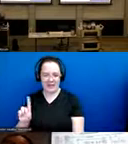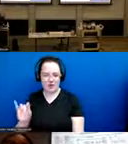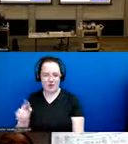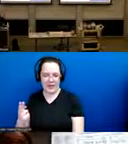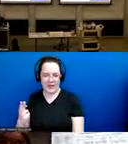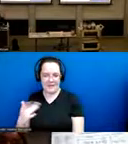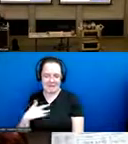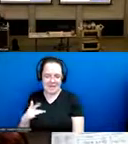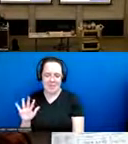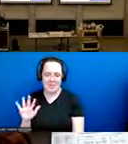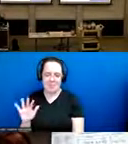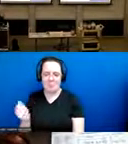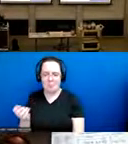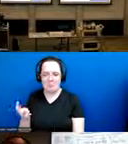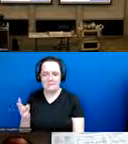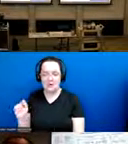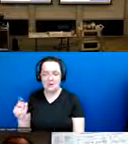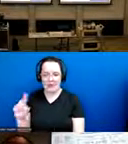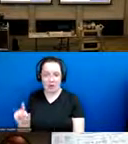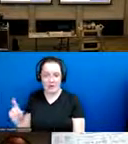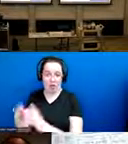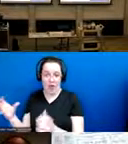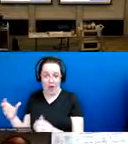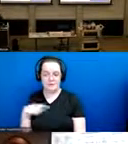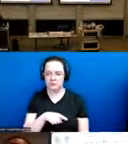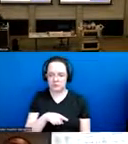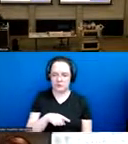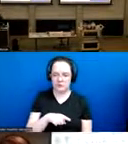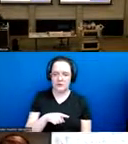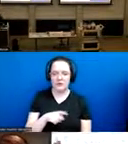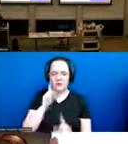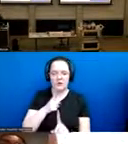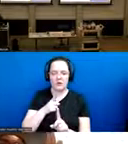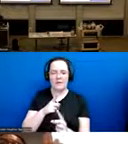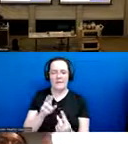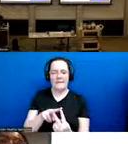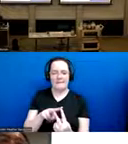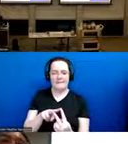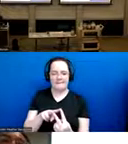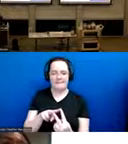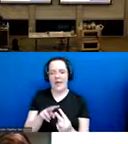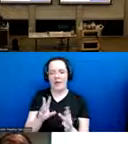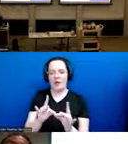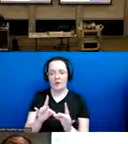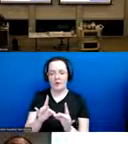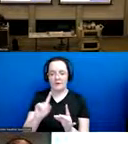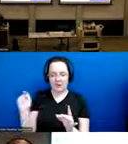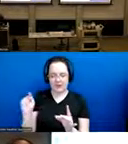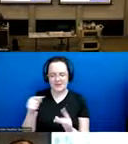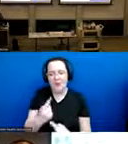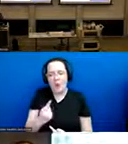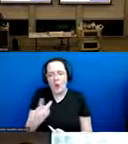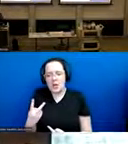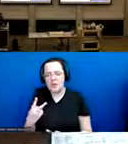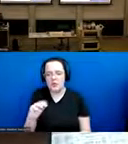few terahertz, lots. Here we want to produce pairs of photons that have a bandwidth of 1 or 2 megahertz. So then